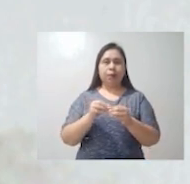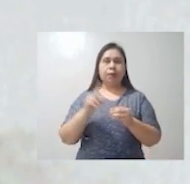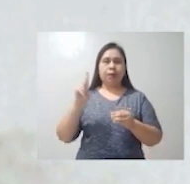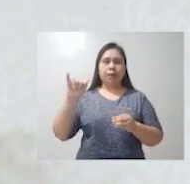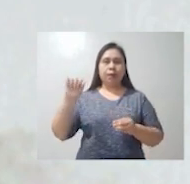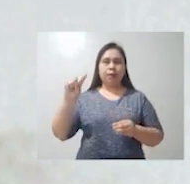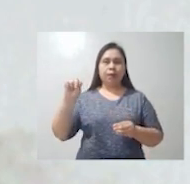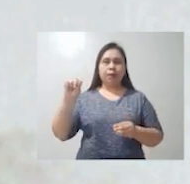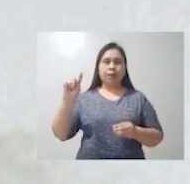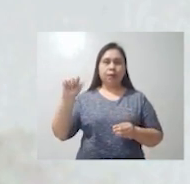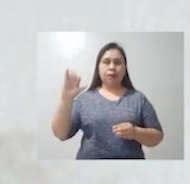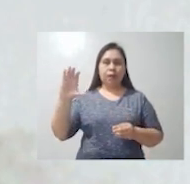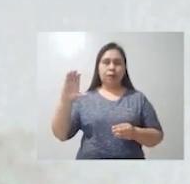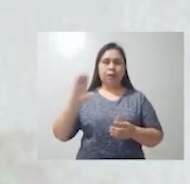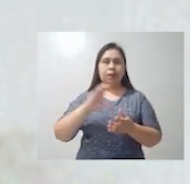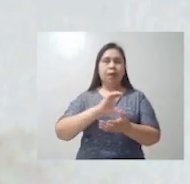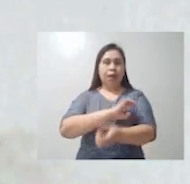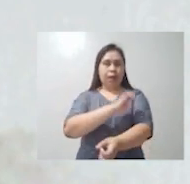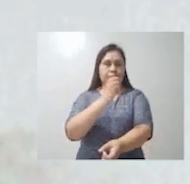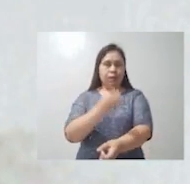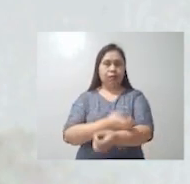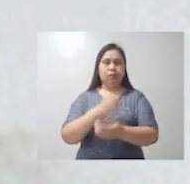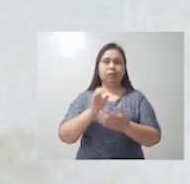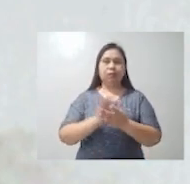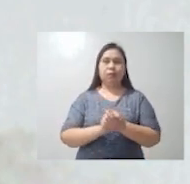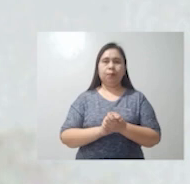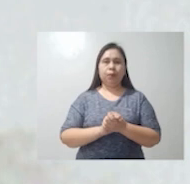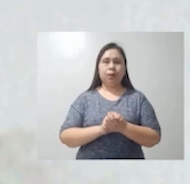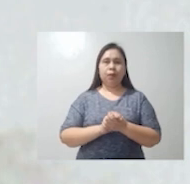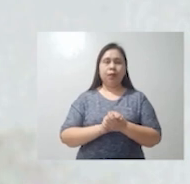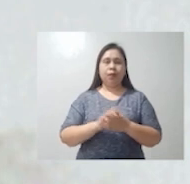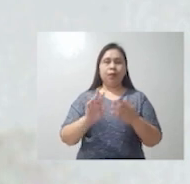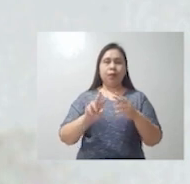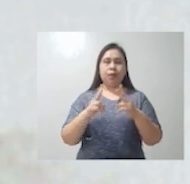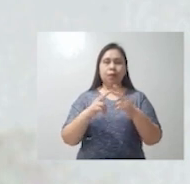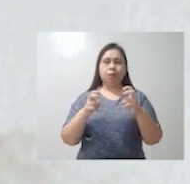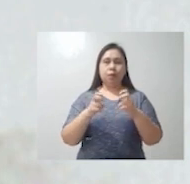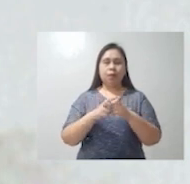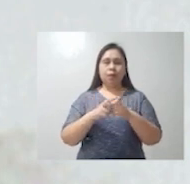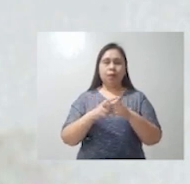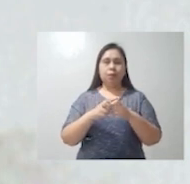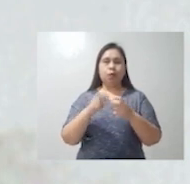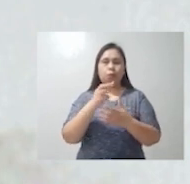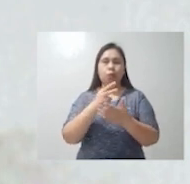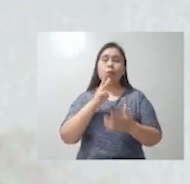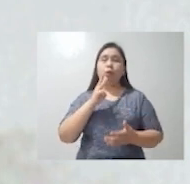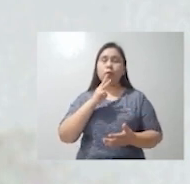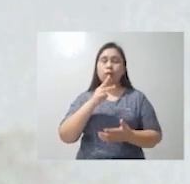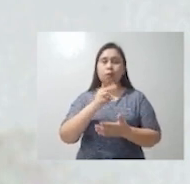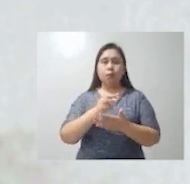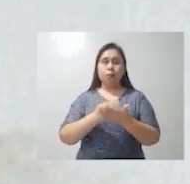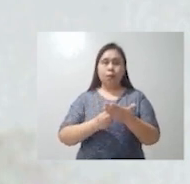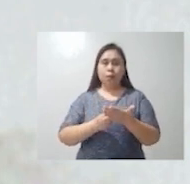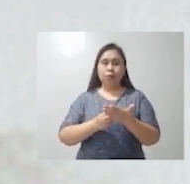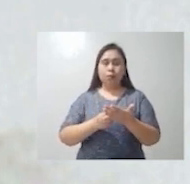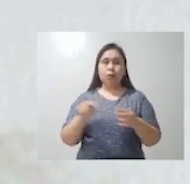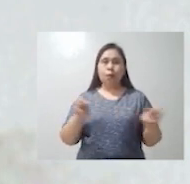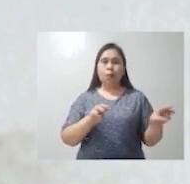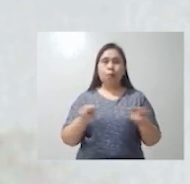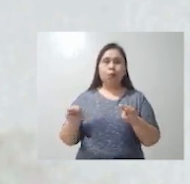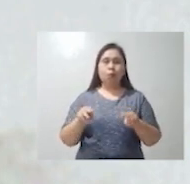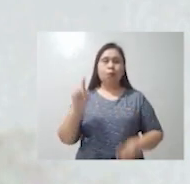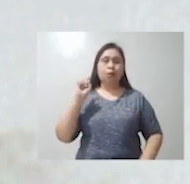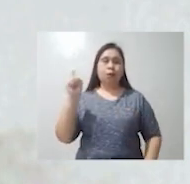water regardless of their amount. Consequently, the water molecules of boiling water move very rapidly and are